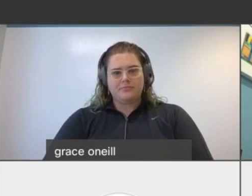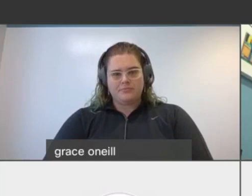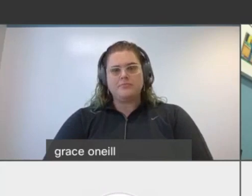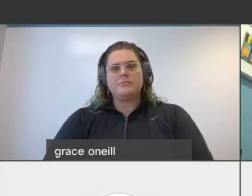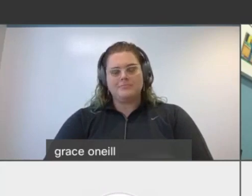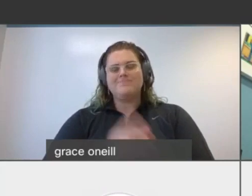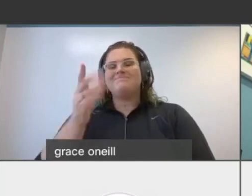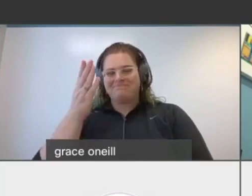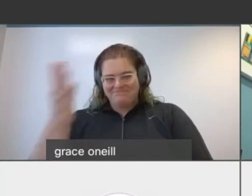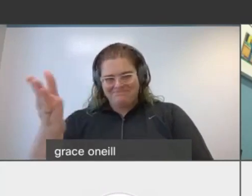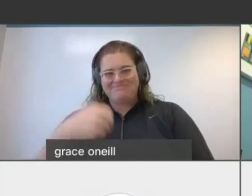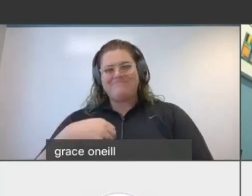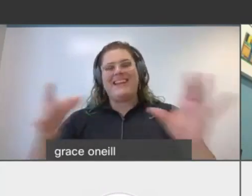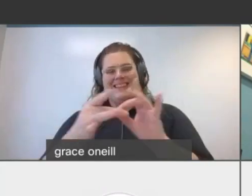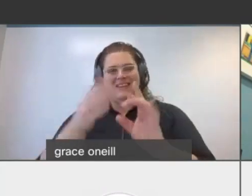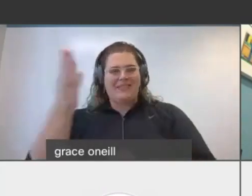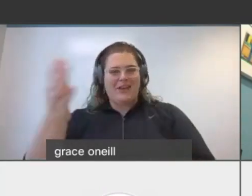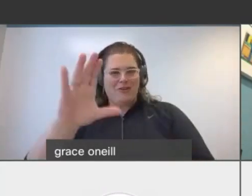and there is the link.